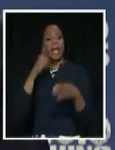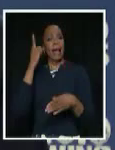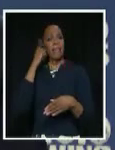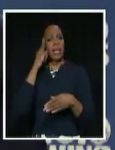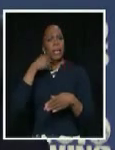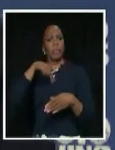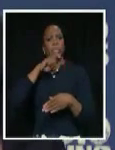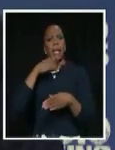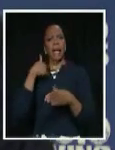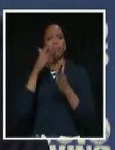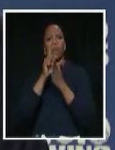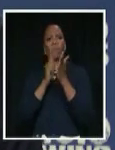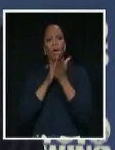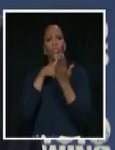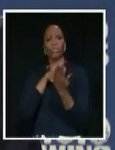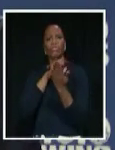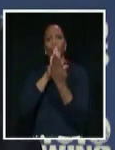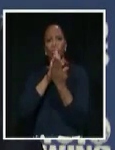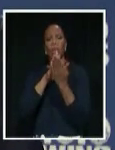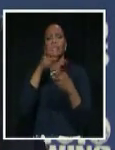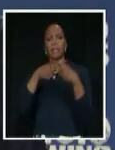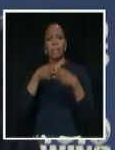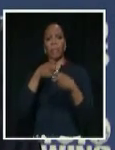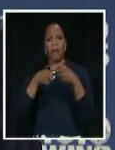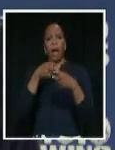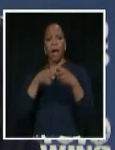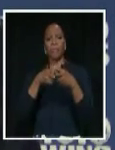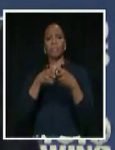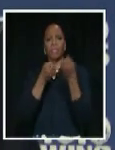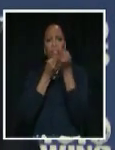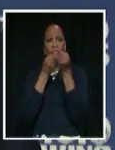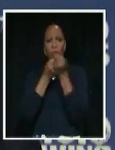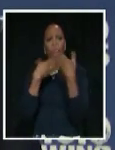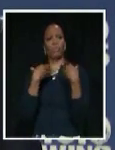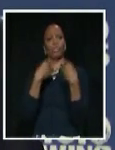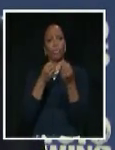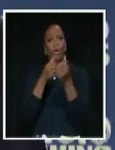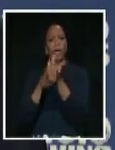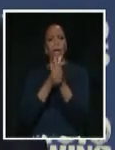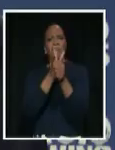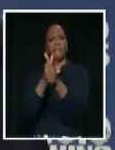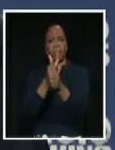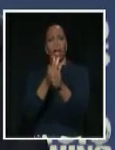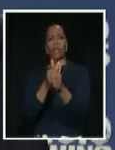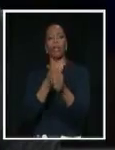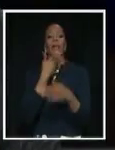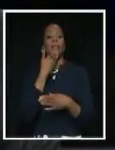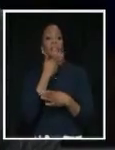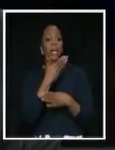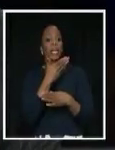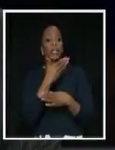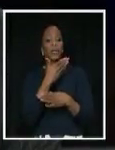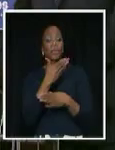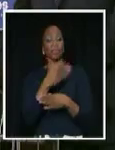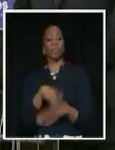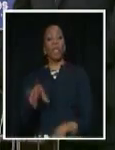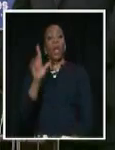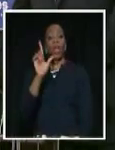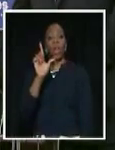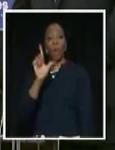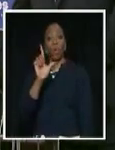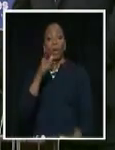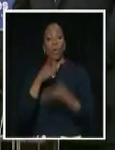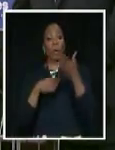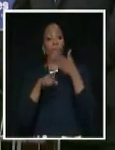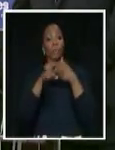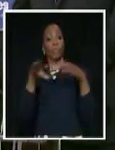problem right now. Thank you, I think sir. It's about strong enforcement, and it's about following through and making sure there are consequences. Thank you, sir. Mr. Lhota, what would